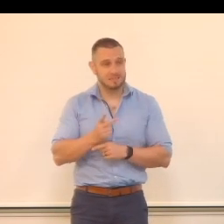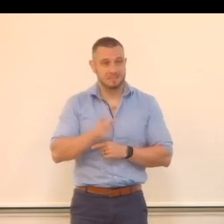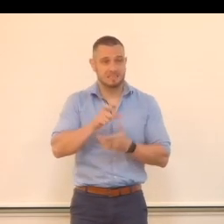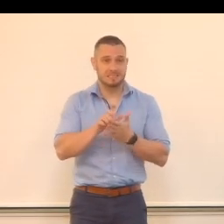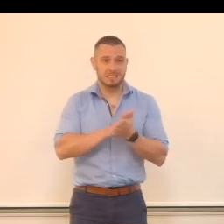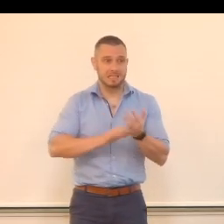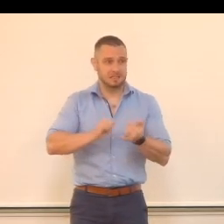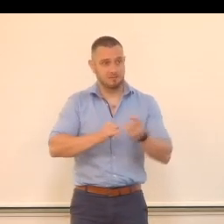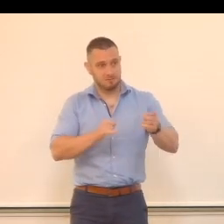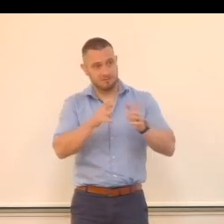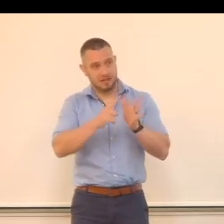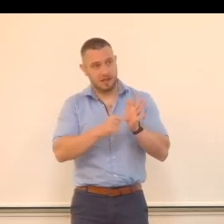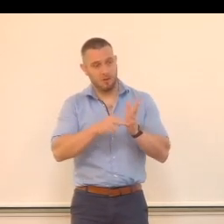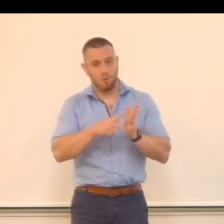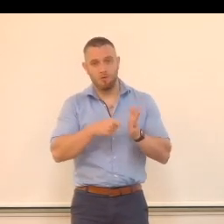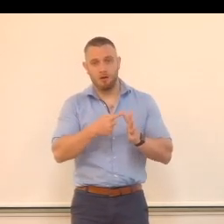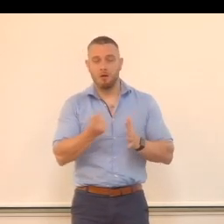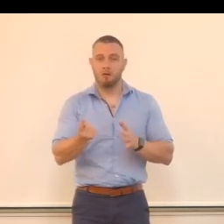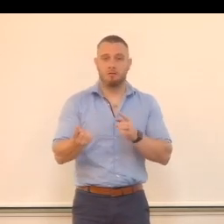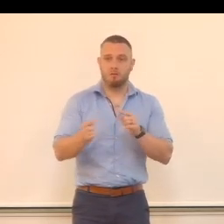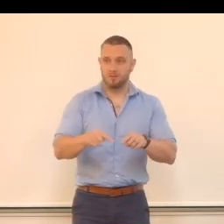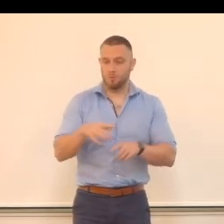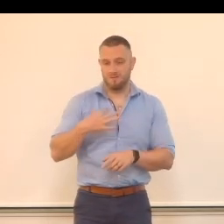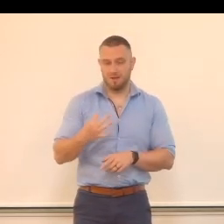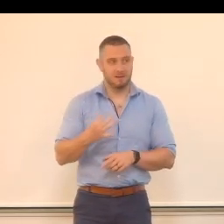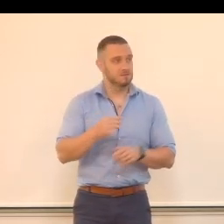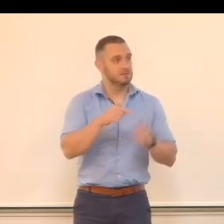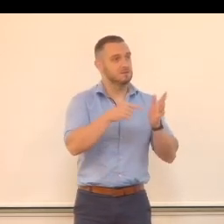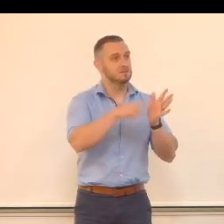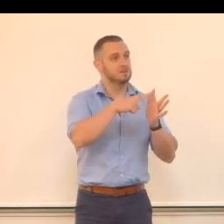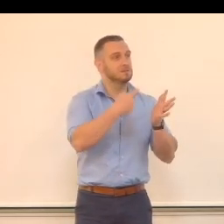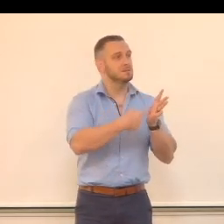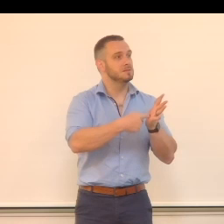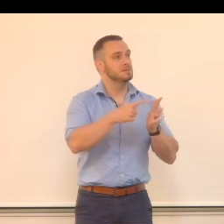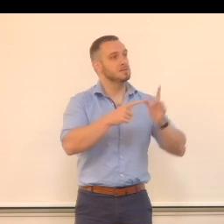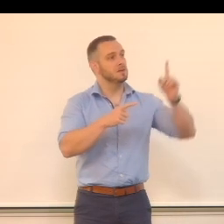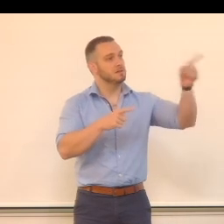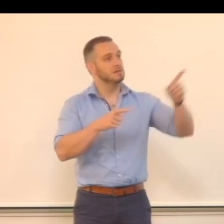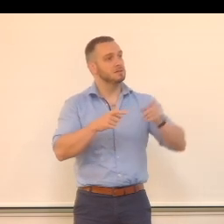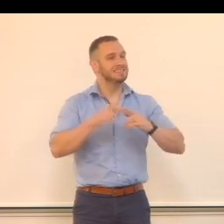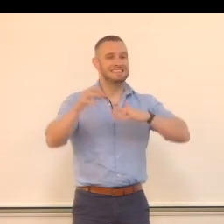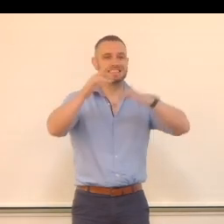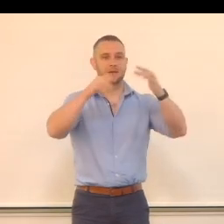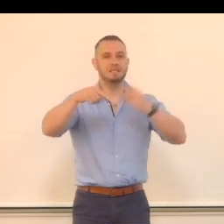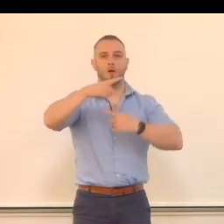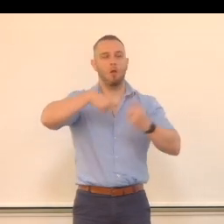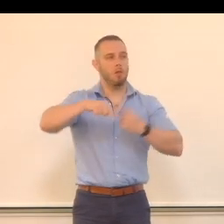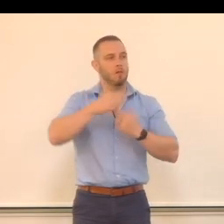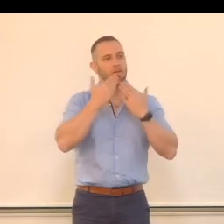CHASM, Eleanor, for inviting me here, for Terry, Space for All. Thank you.